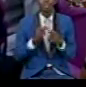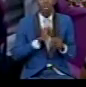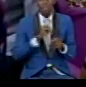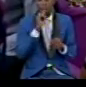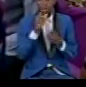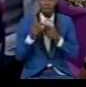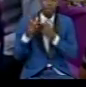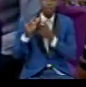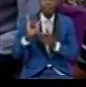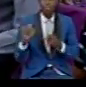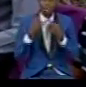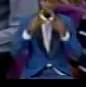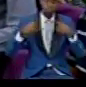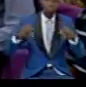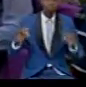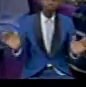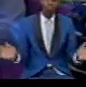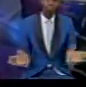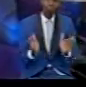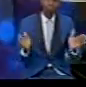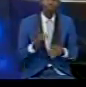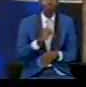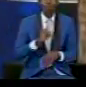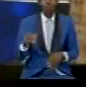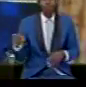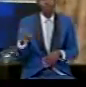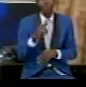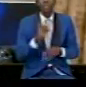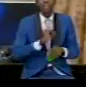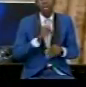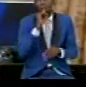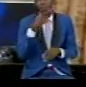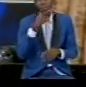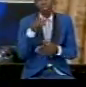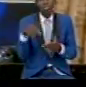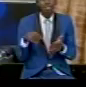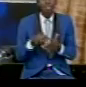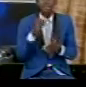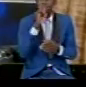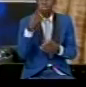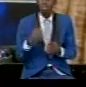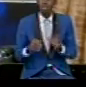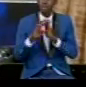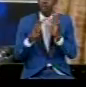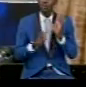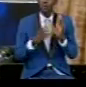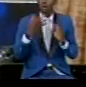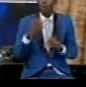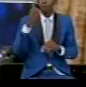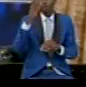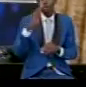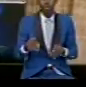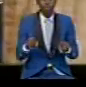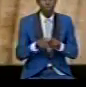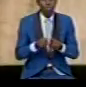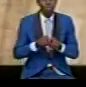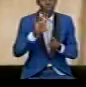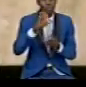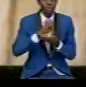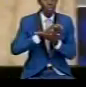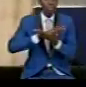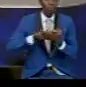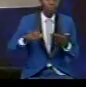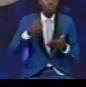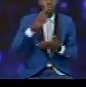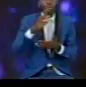I'm declaring, as I'm persuading, as I'm saying that this is the will of God, even your sanctification,